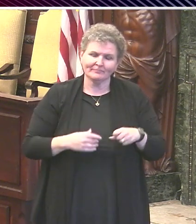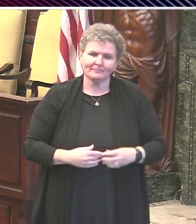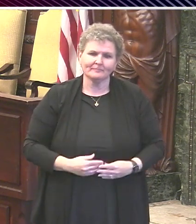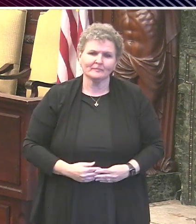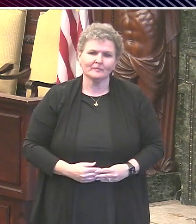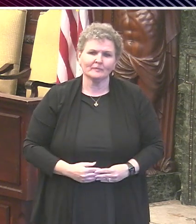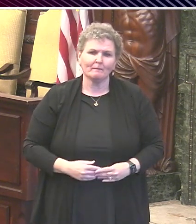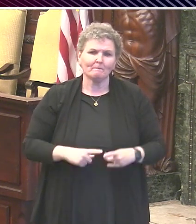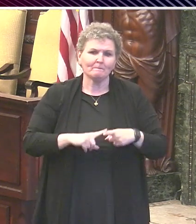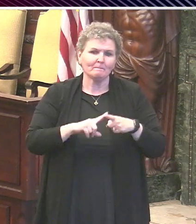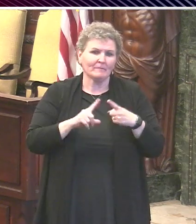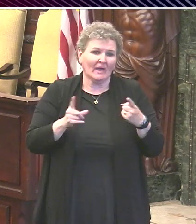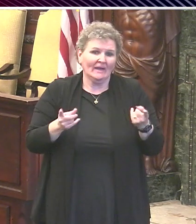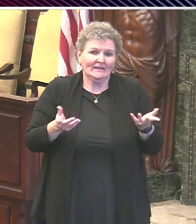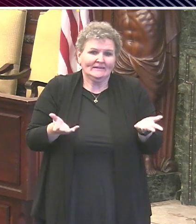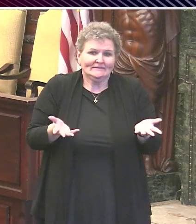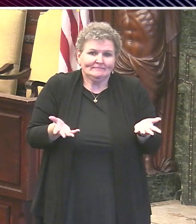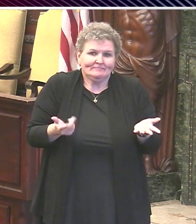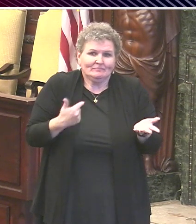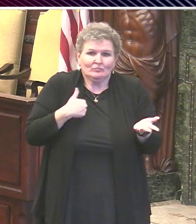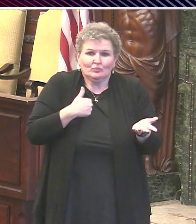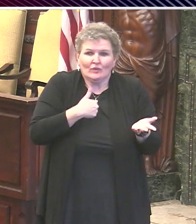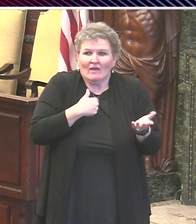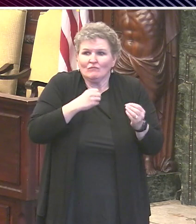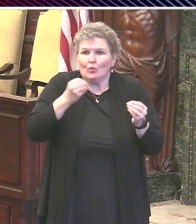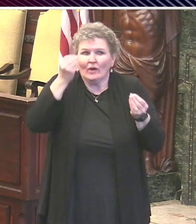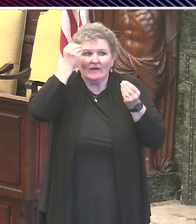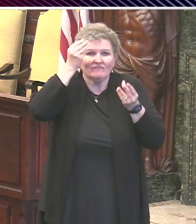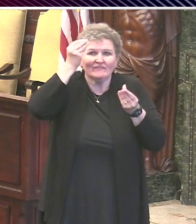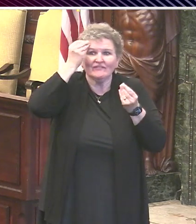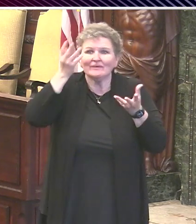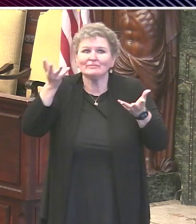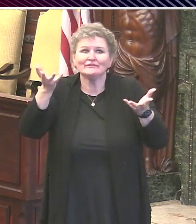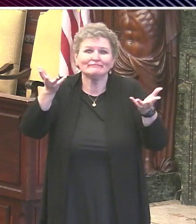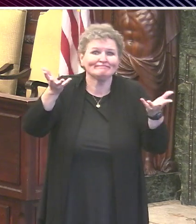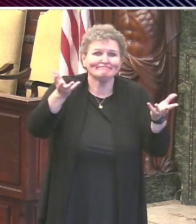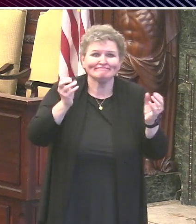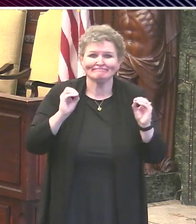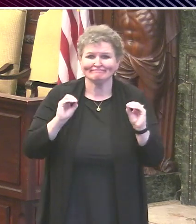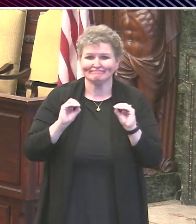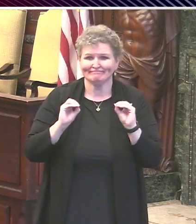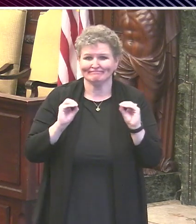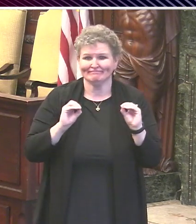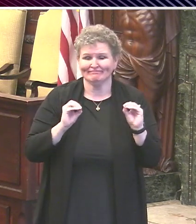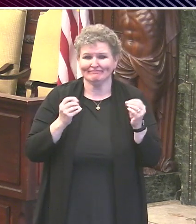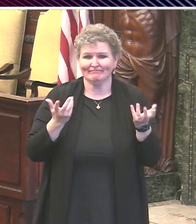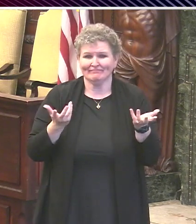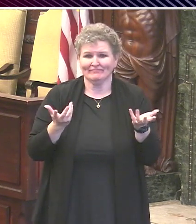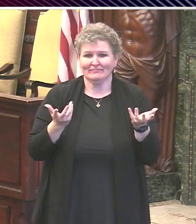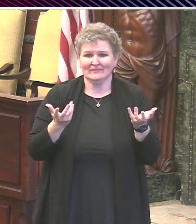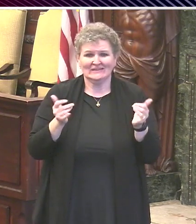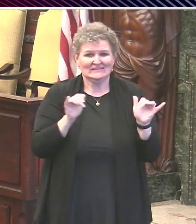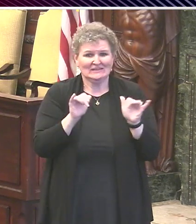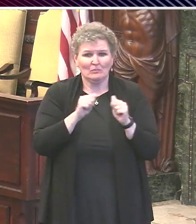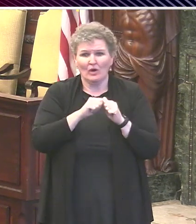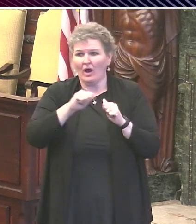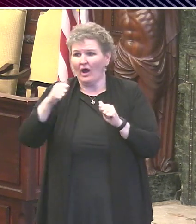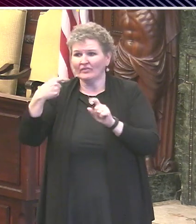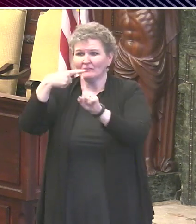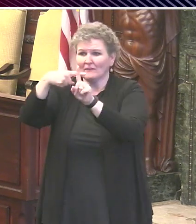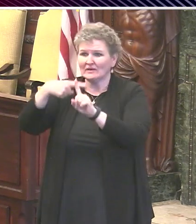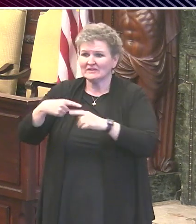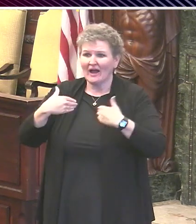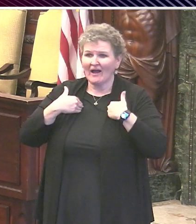information as well. So we prefer to have that information. It's I'm not sure how much worse it is than other settings. All right. And then I